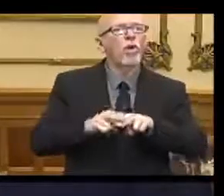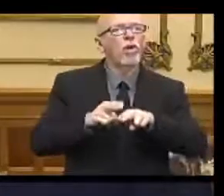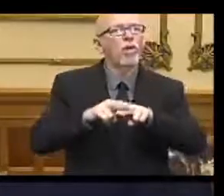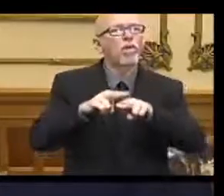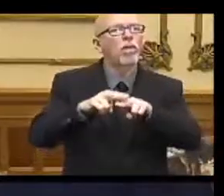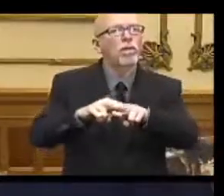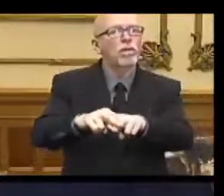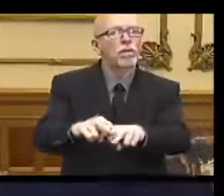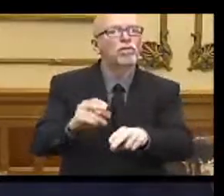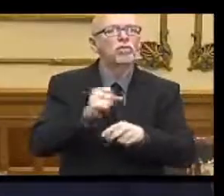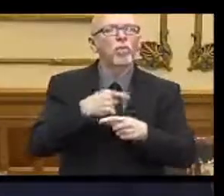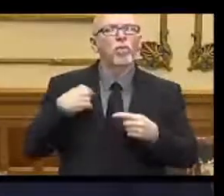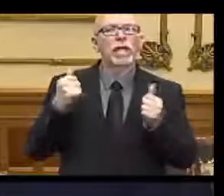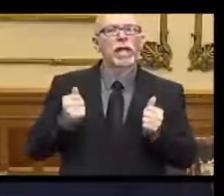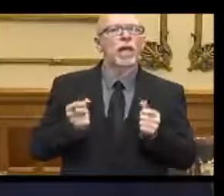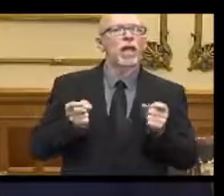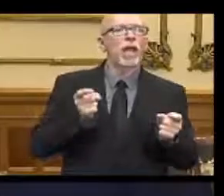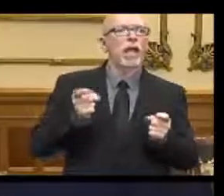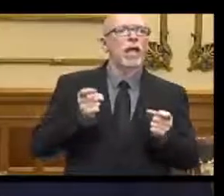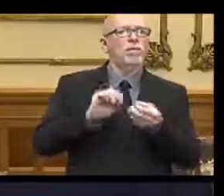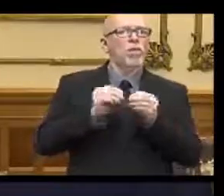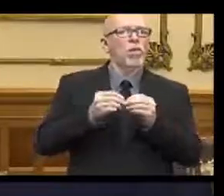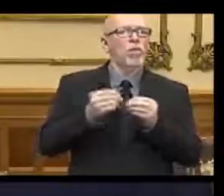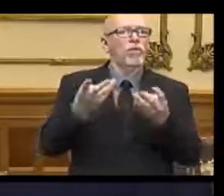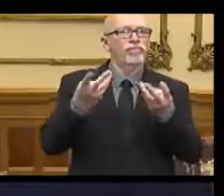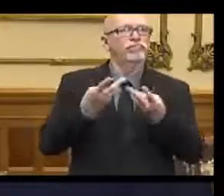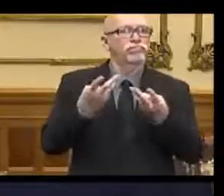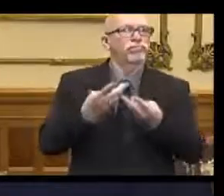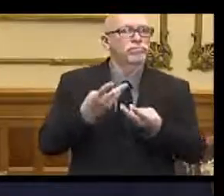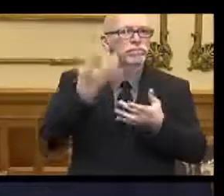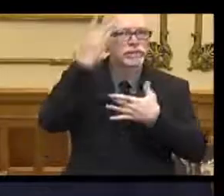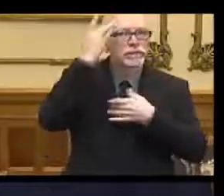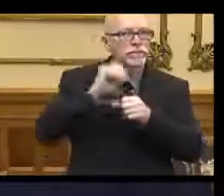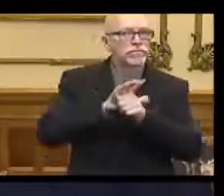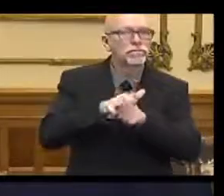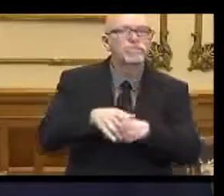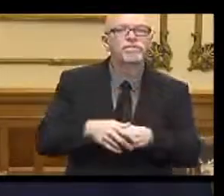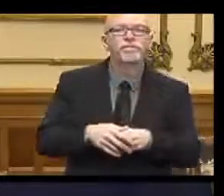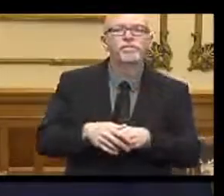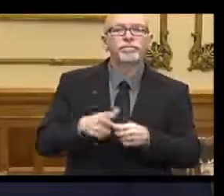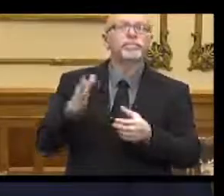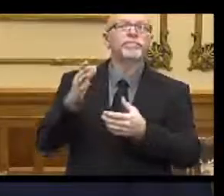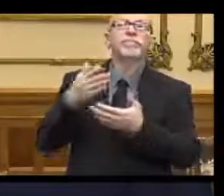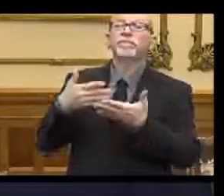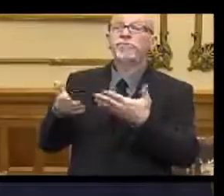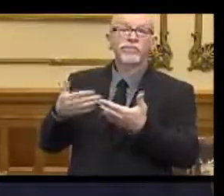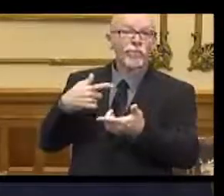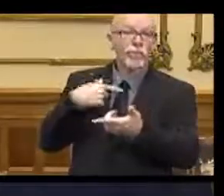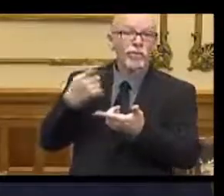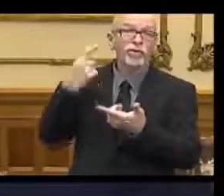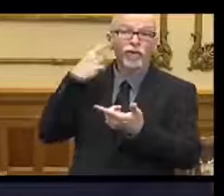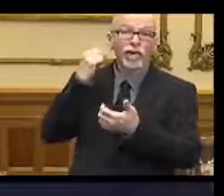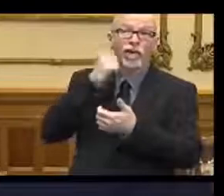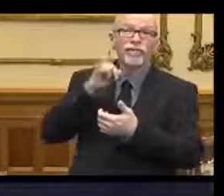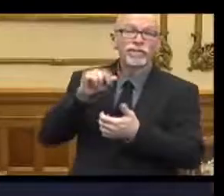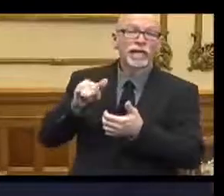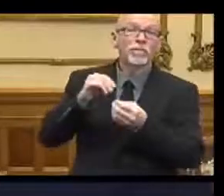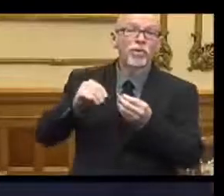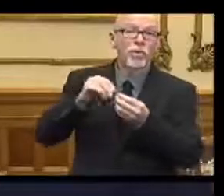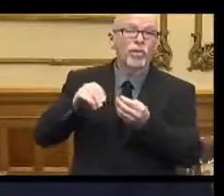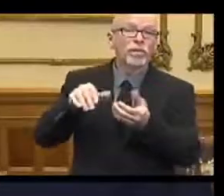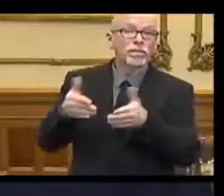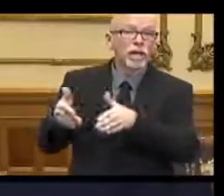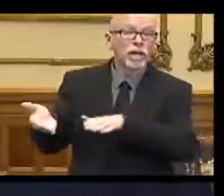handle COVID-19. Having said that, with every death that is reported, you just heard from Dr.